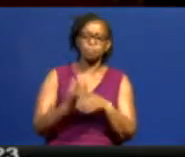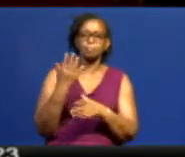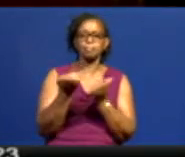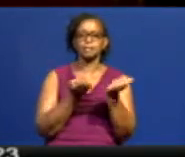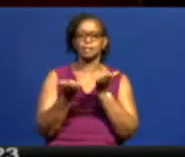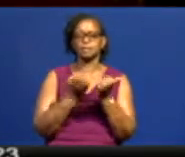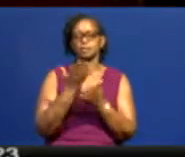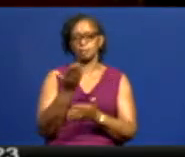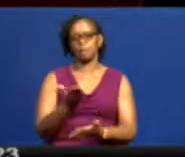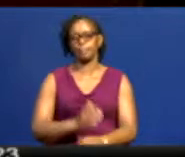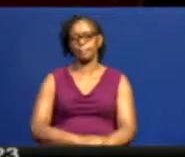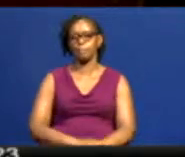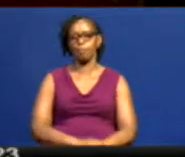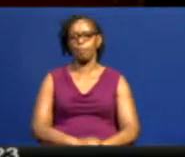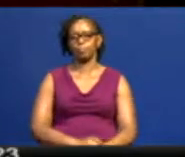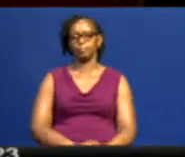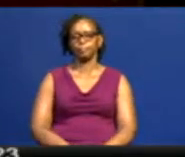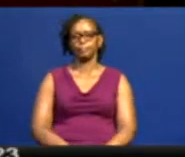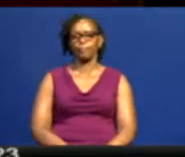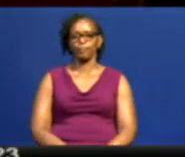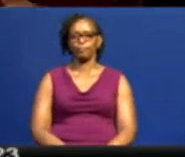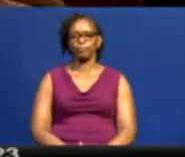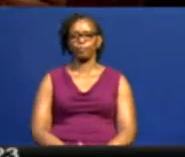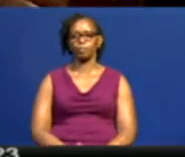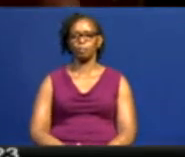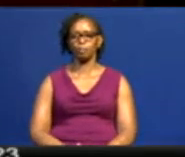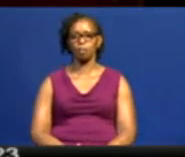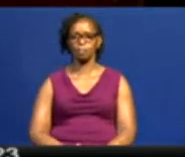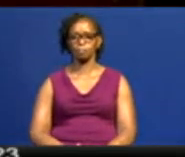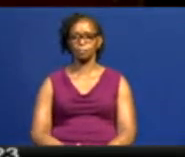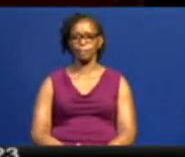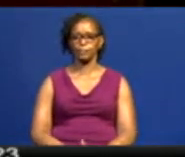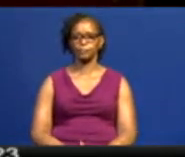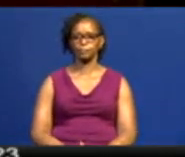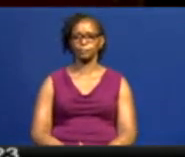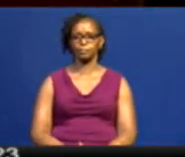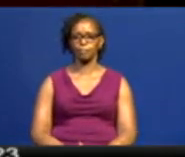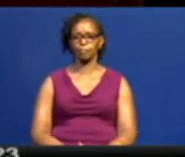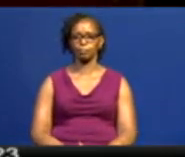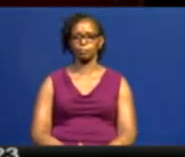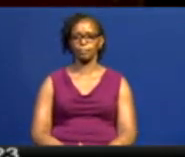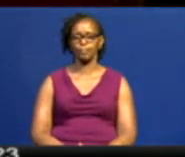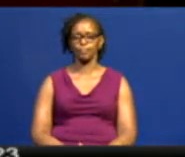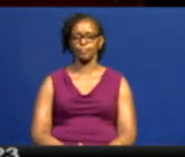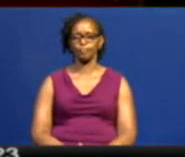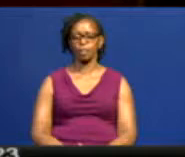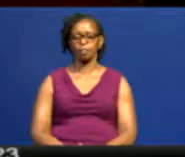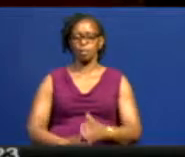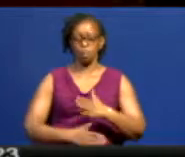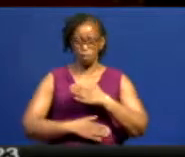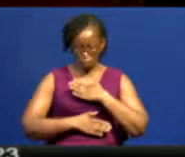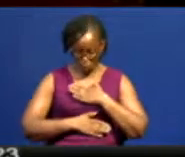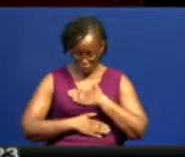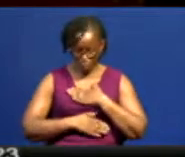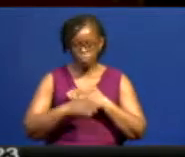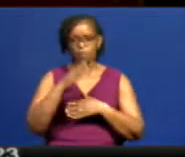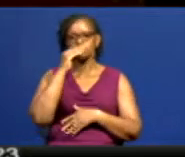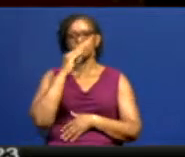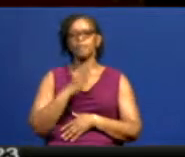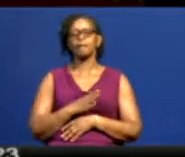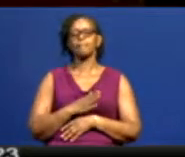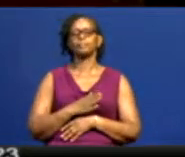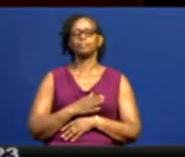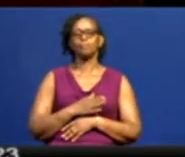choice, and also in terms of ease of doing business. Honorable Speaker, the overall objective of this policy